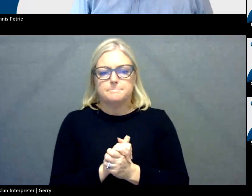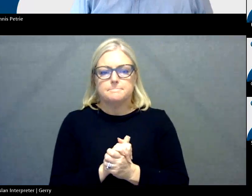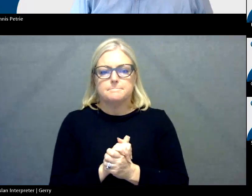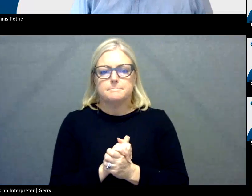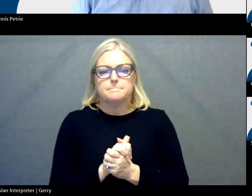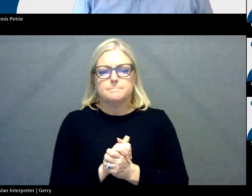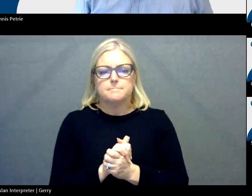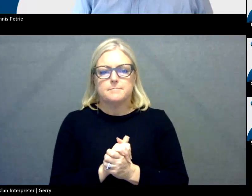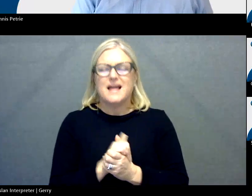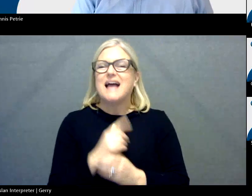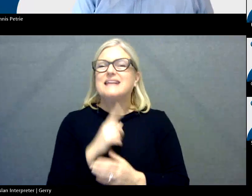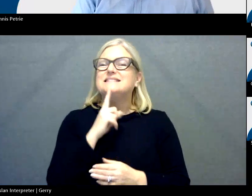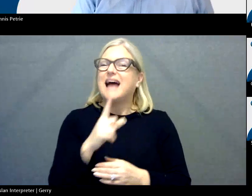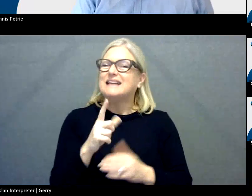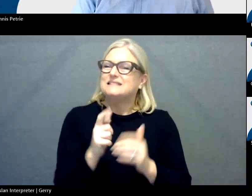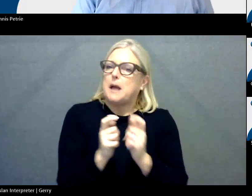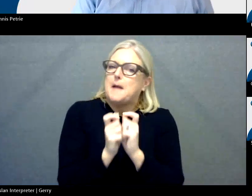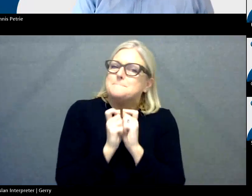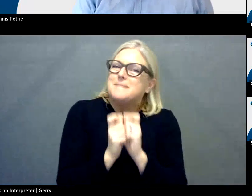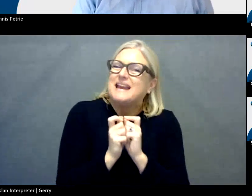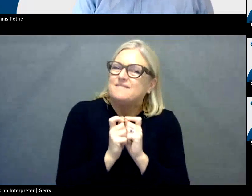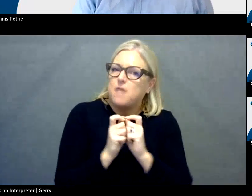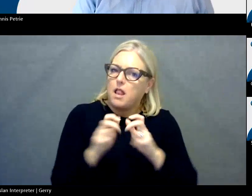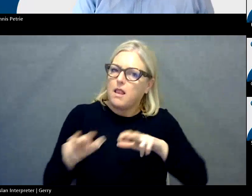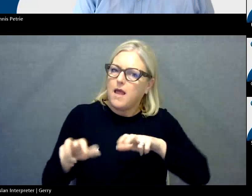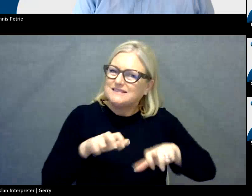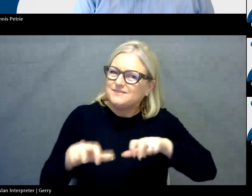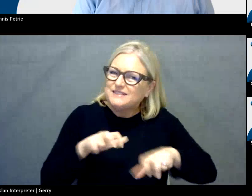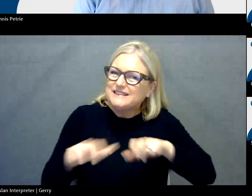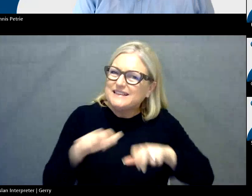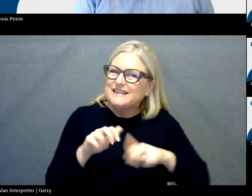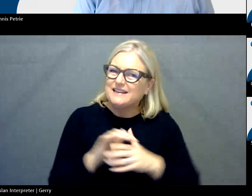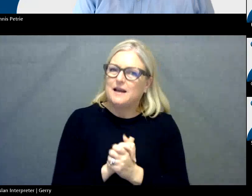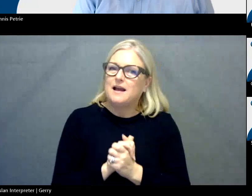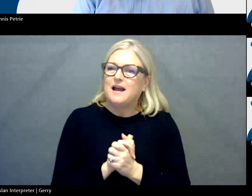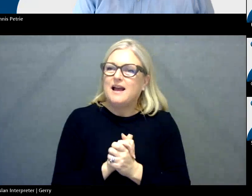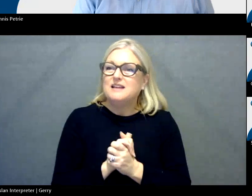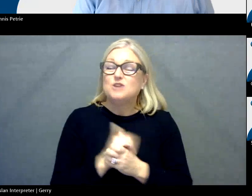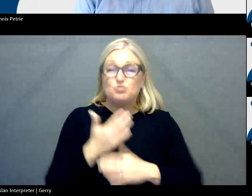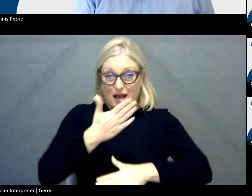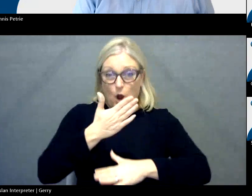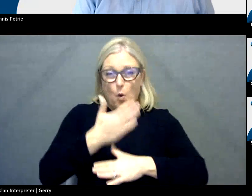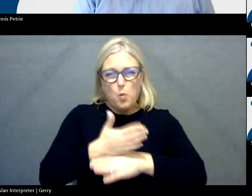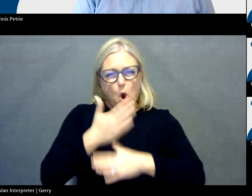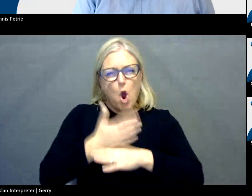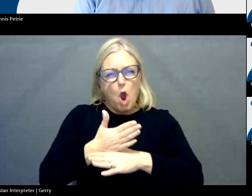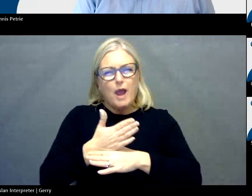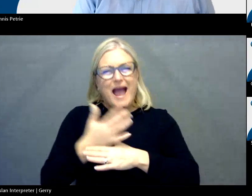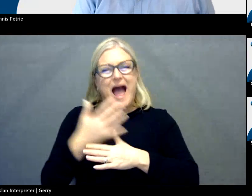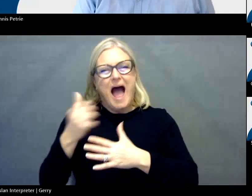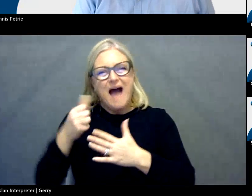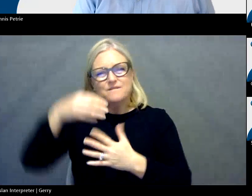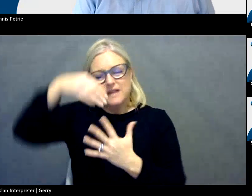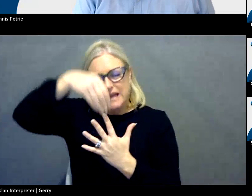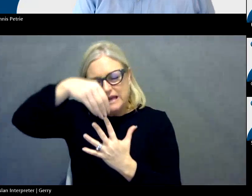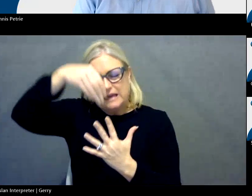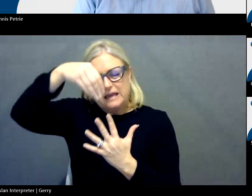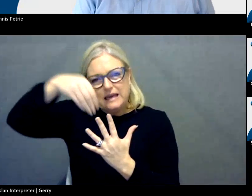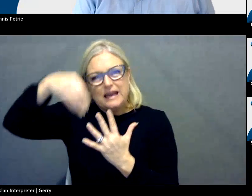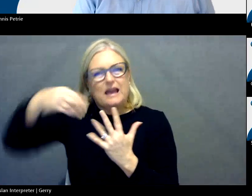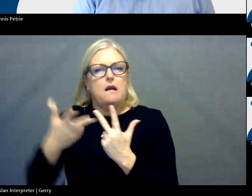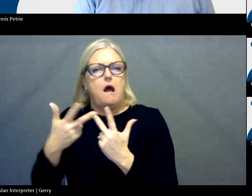meaningful activity in life, which we also ask about. So in some ways, work is covered indirectly in the instrument. So I'd